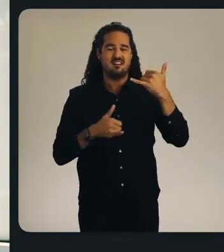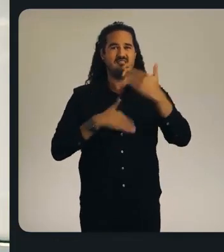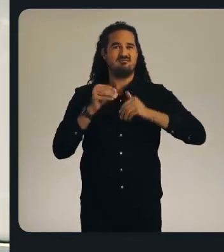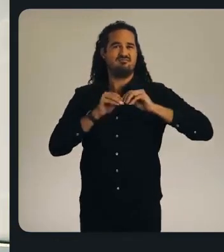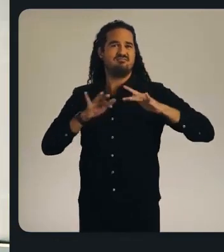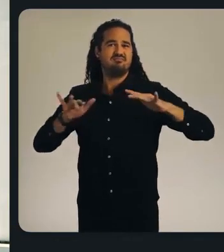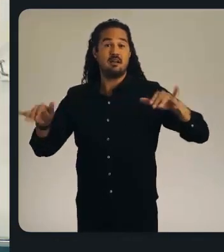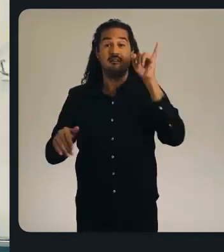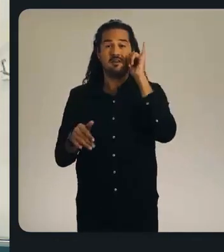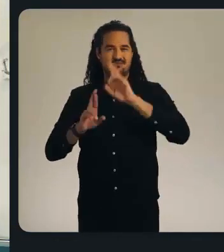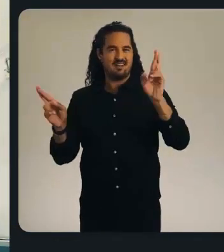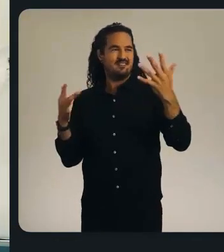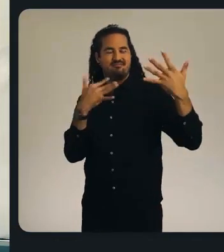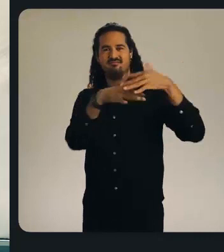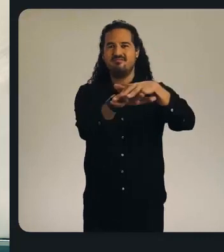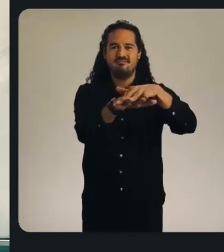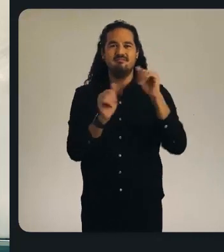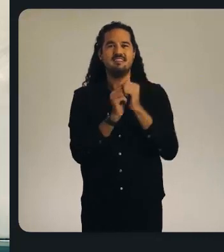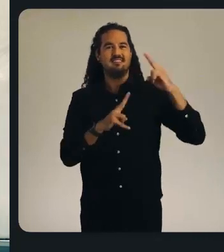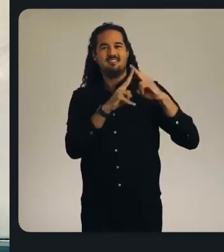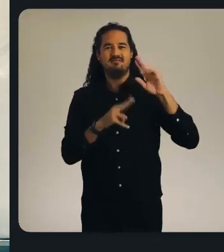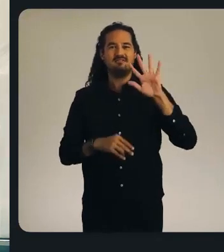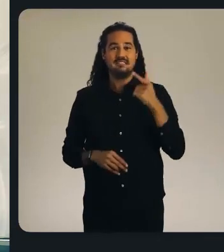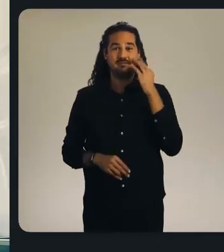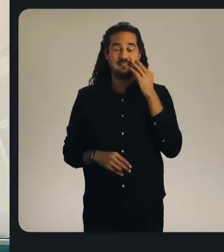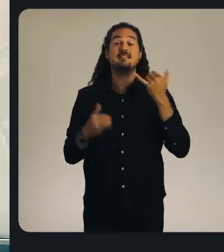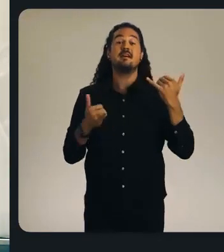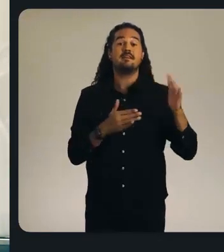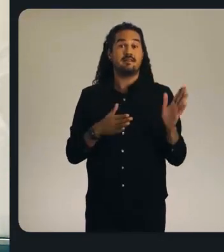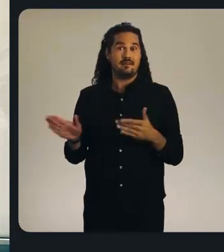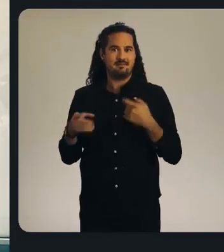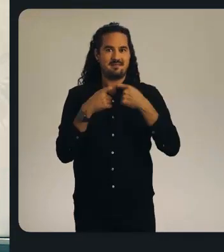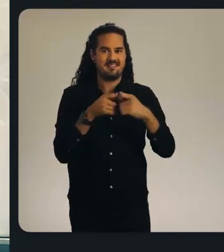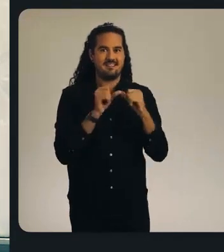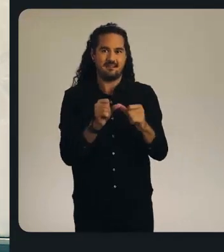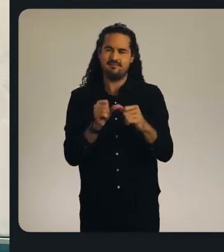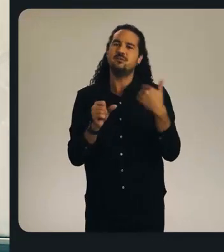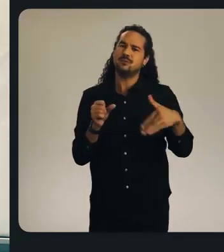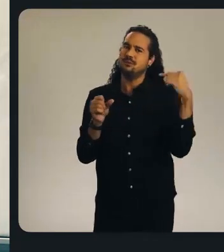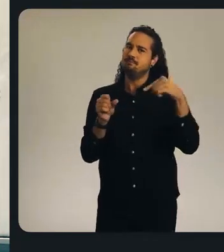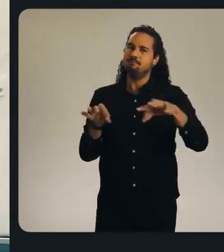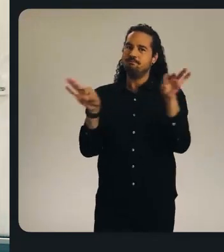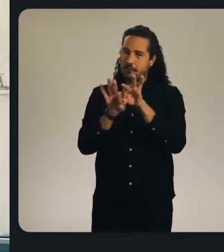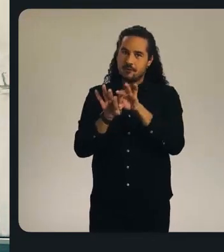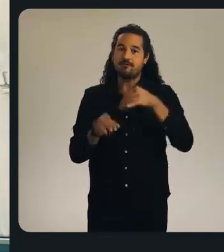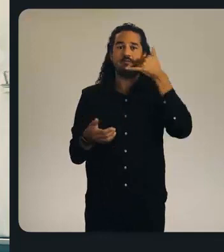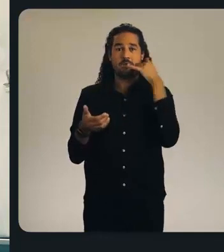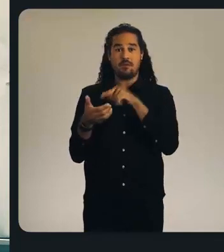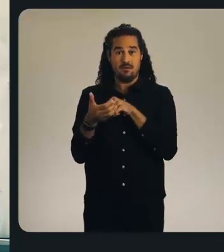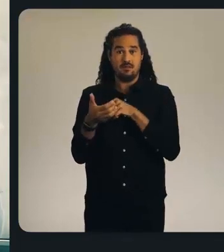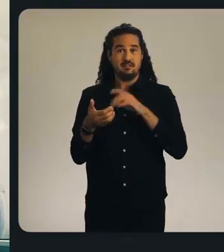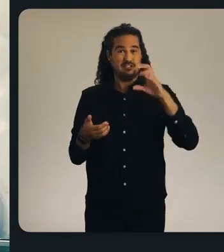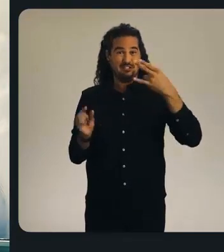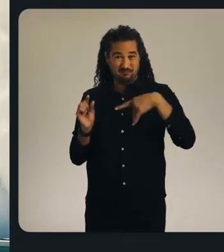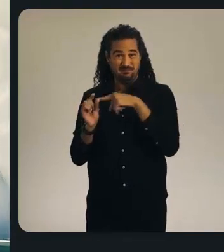the best 5G experience. Now let's talk about battery life, which is really important to our users. iPhone 13 has a faster chip, faster